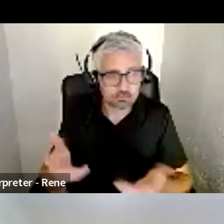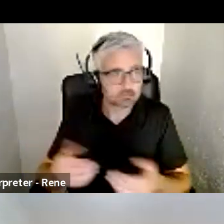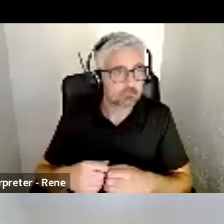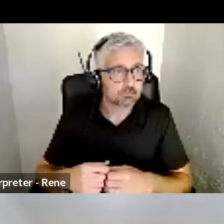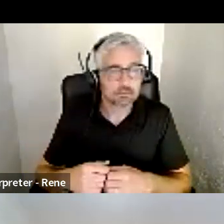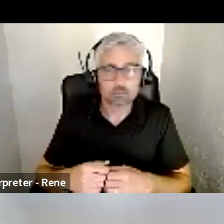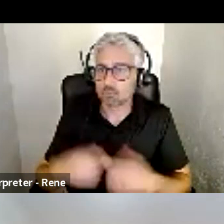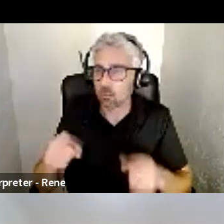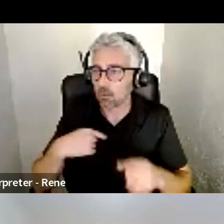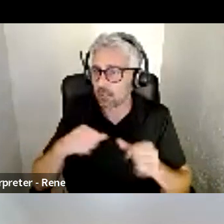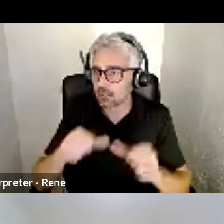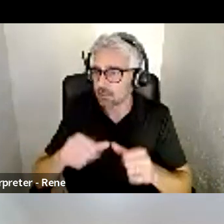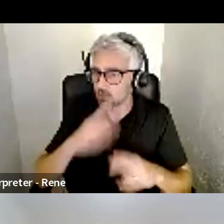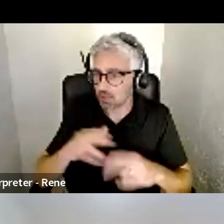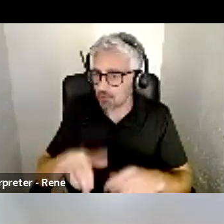this?